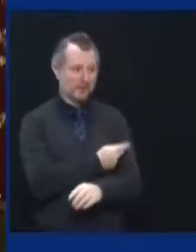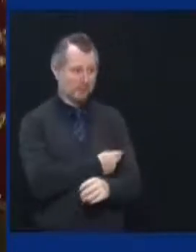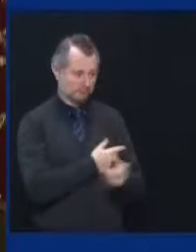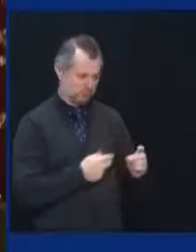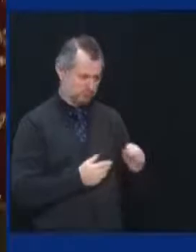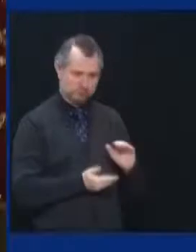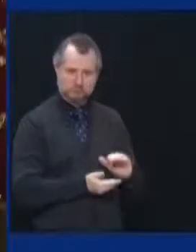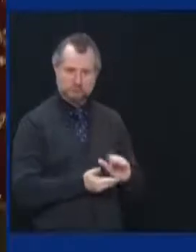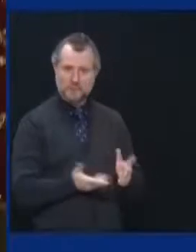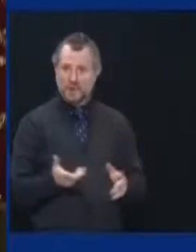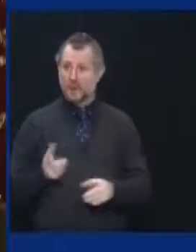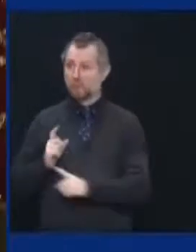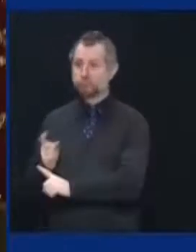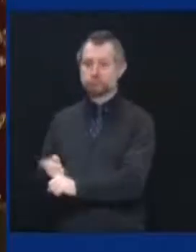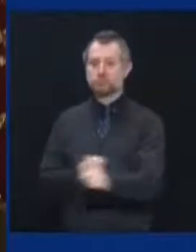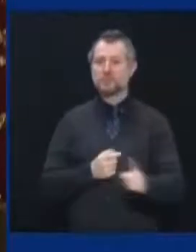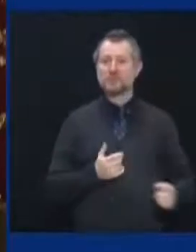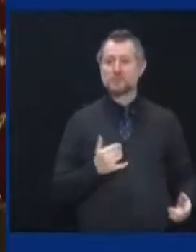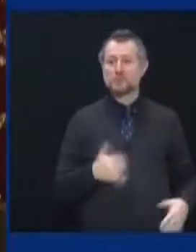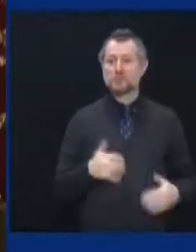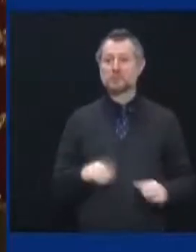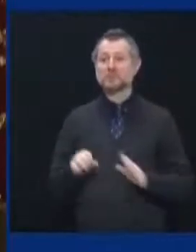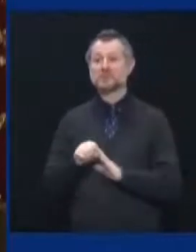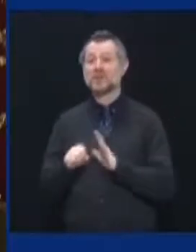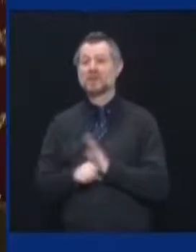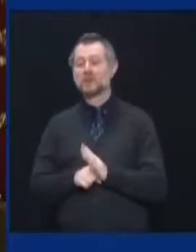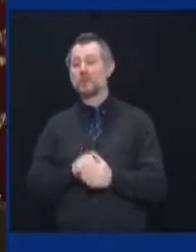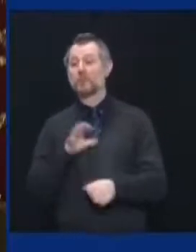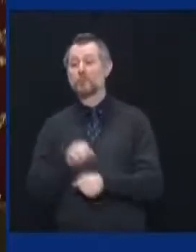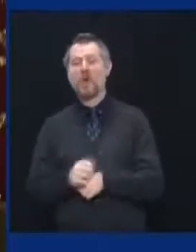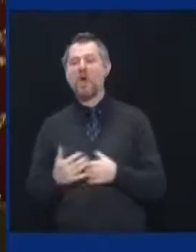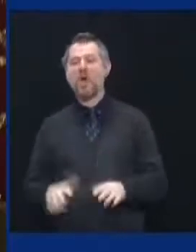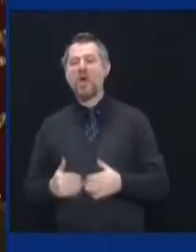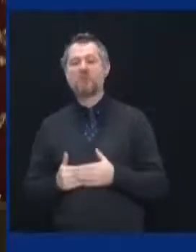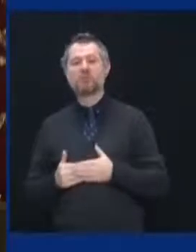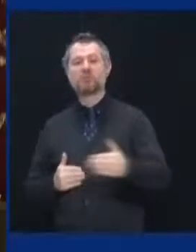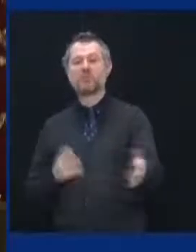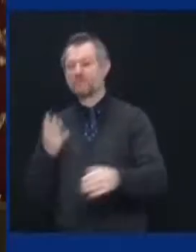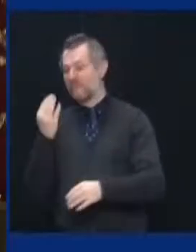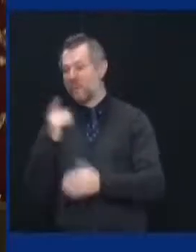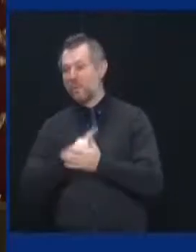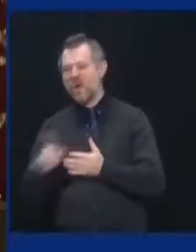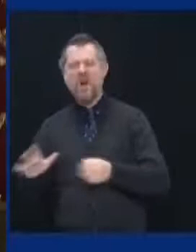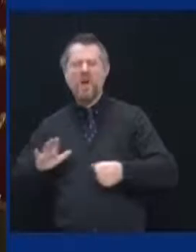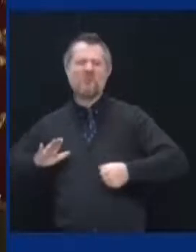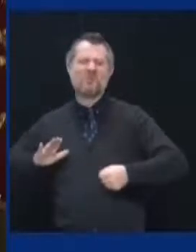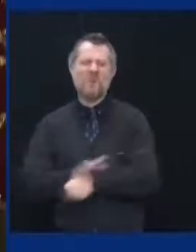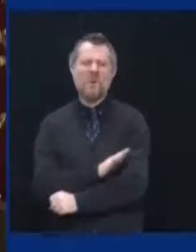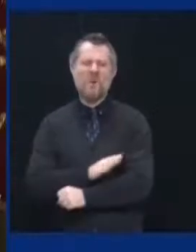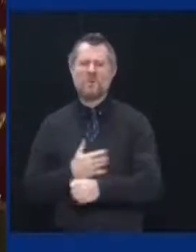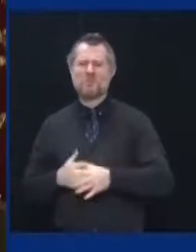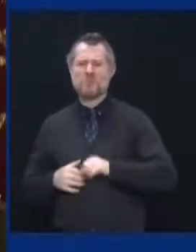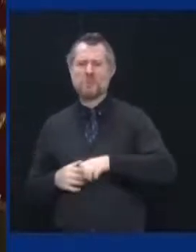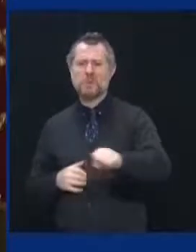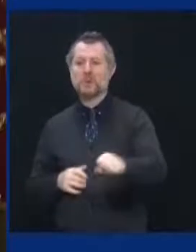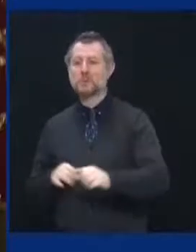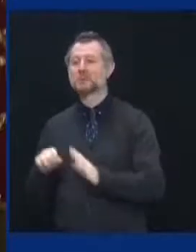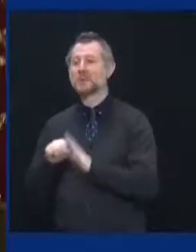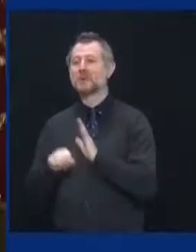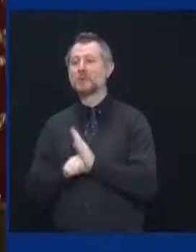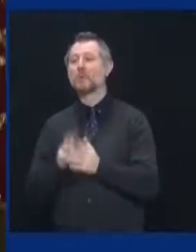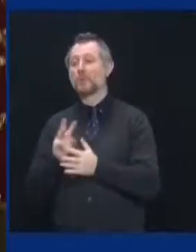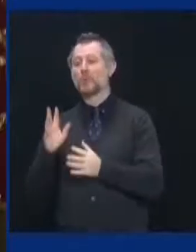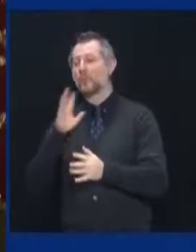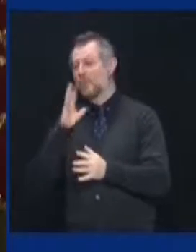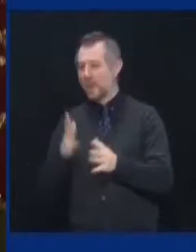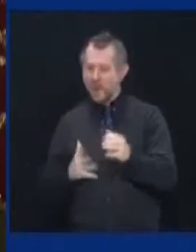several of the state locations that are booking as far as 14 weeks out already booked. And the state website is going to be updating every 3 hours to say,